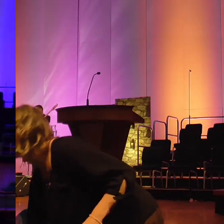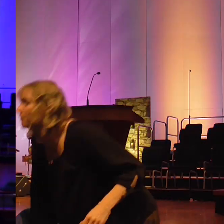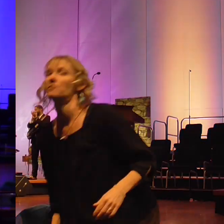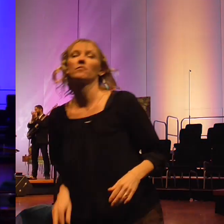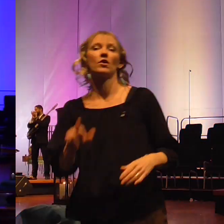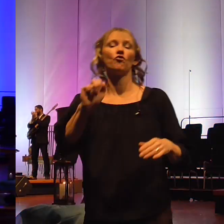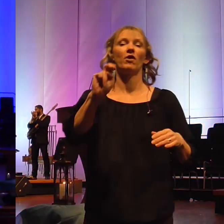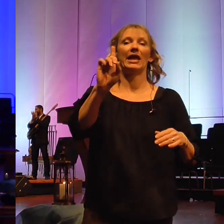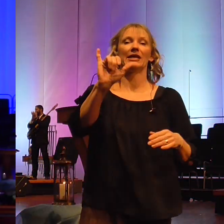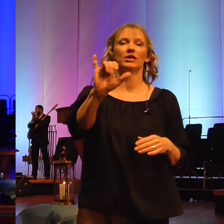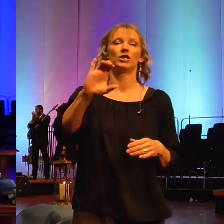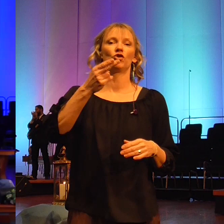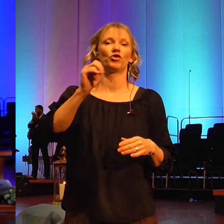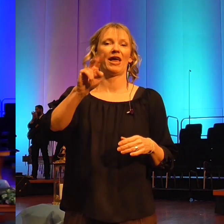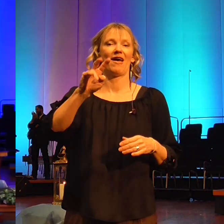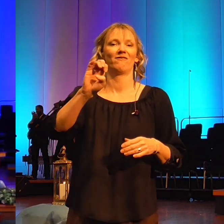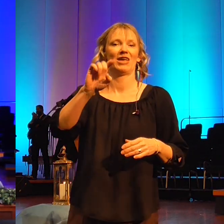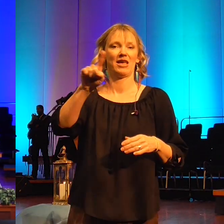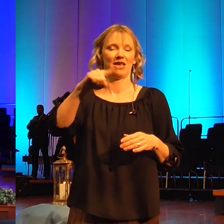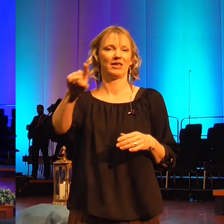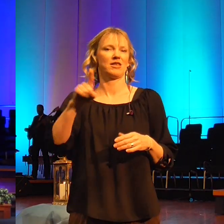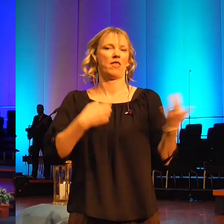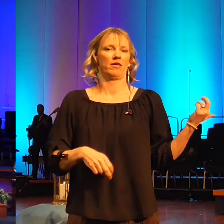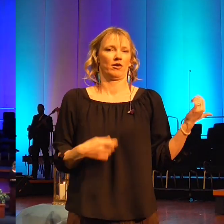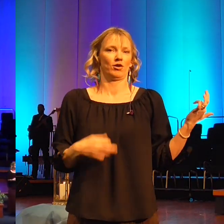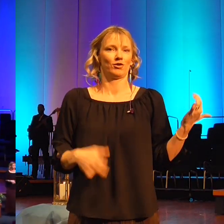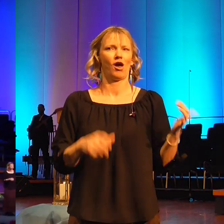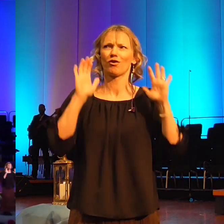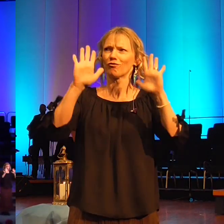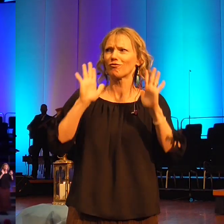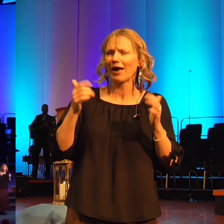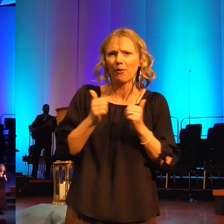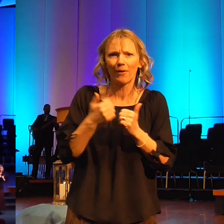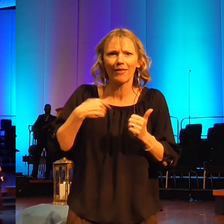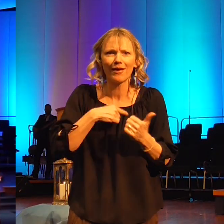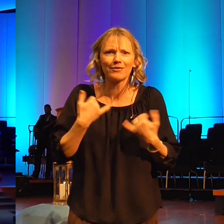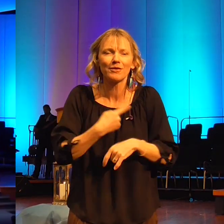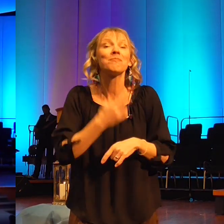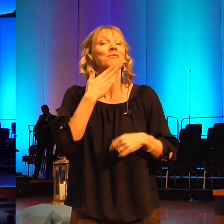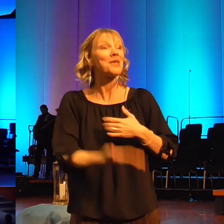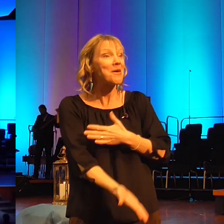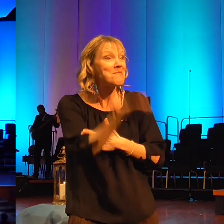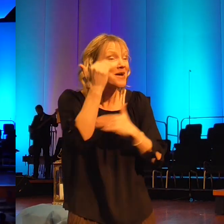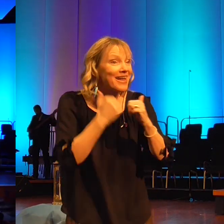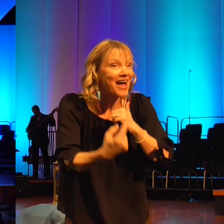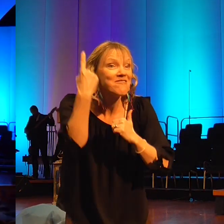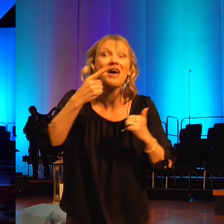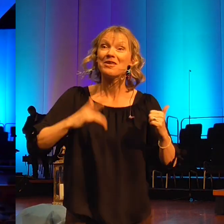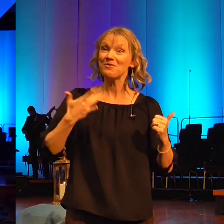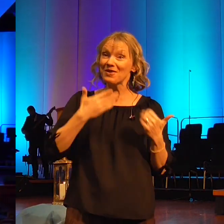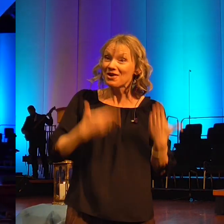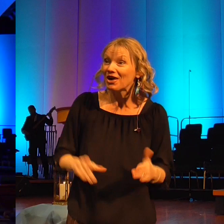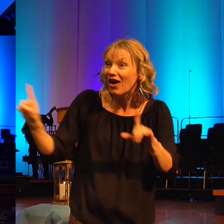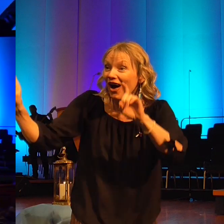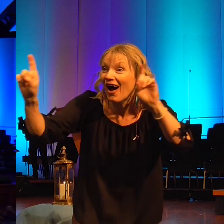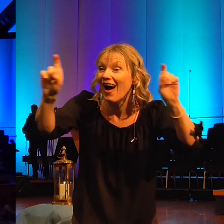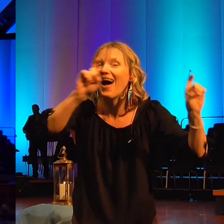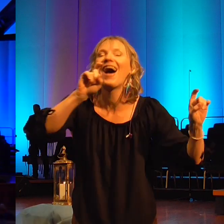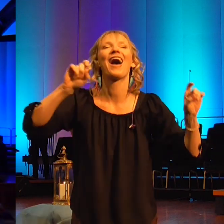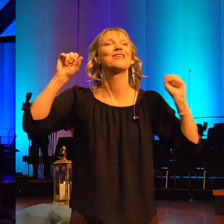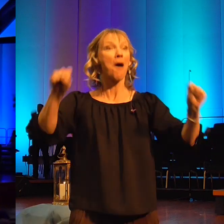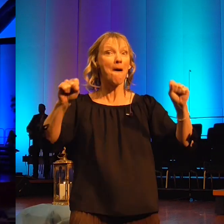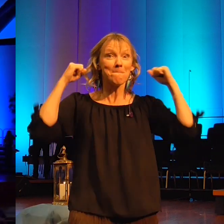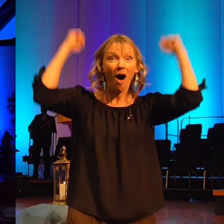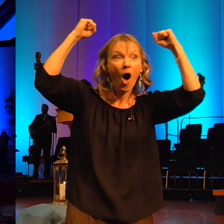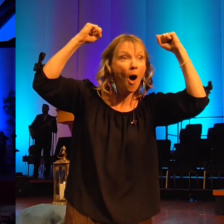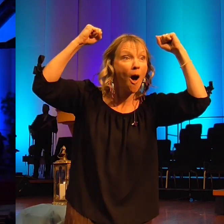Randy Chavez on the guitar right there. Great to have Randy with us. Yeah. Well, good morning, everybody. Are you feeling good?